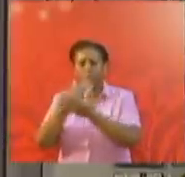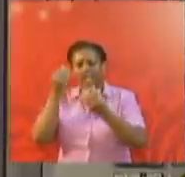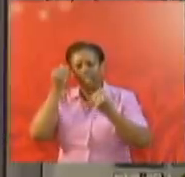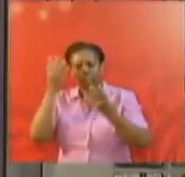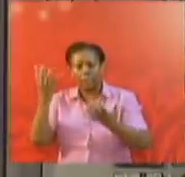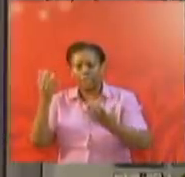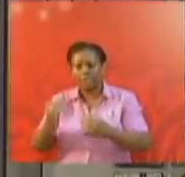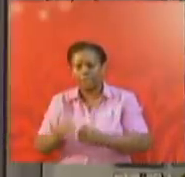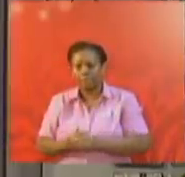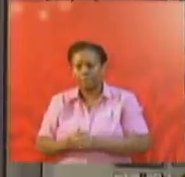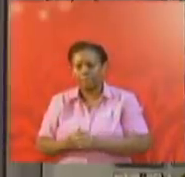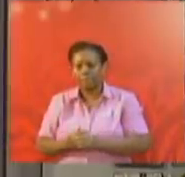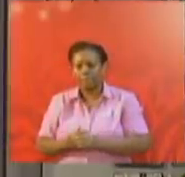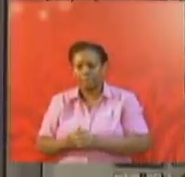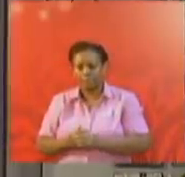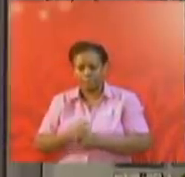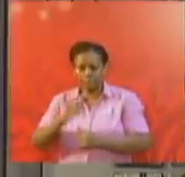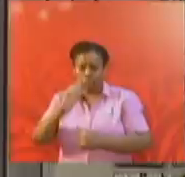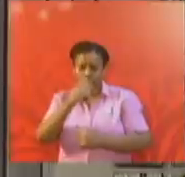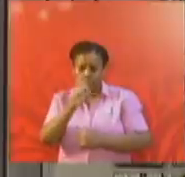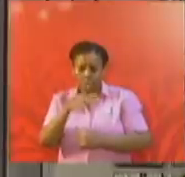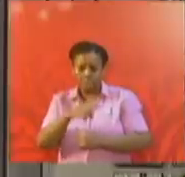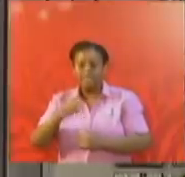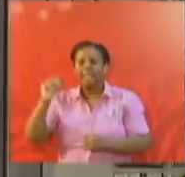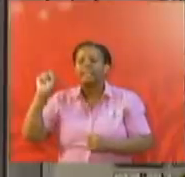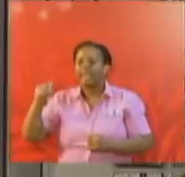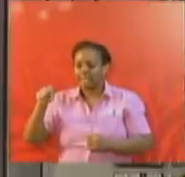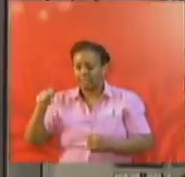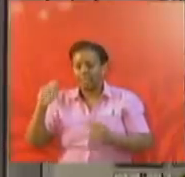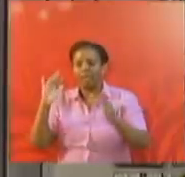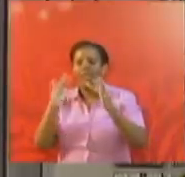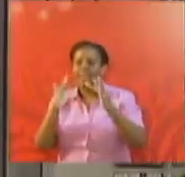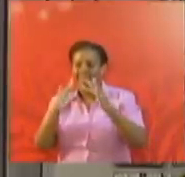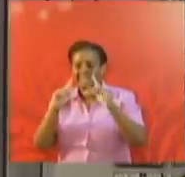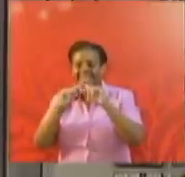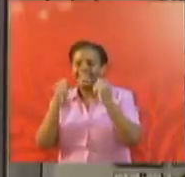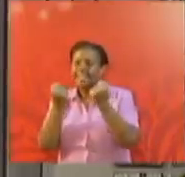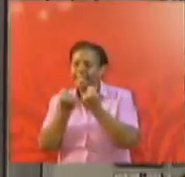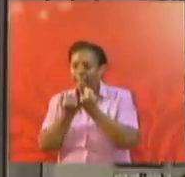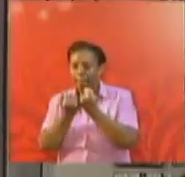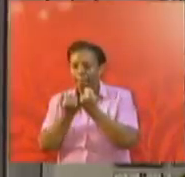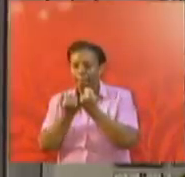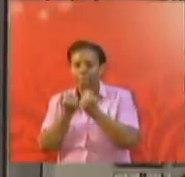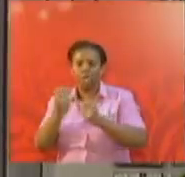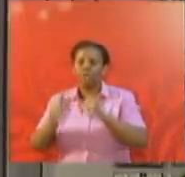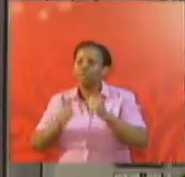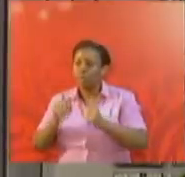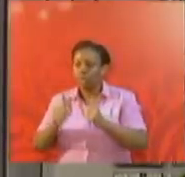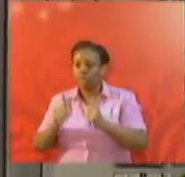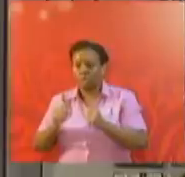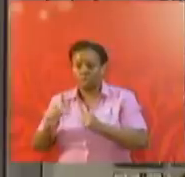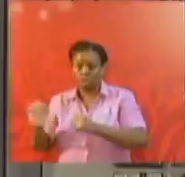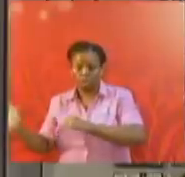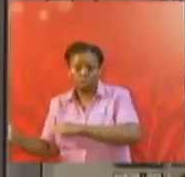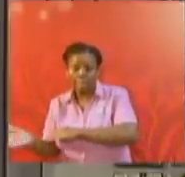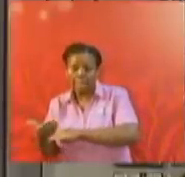say contact sports, contact team sports, football, cricket, basketball, netball, so on. We want to